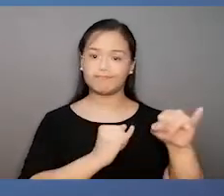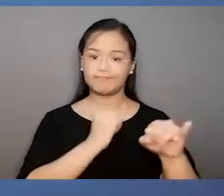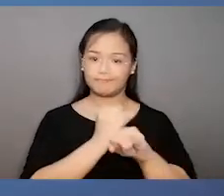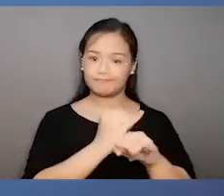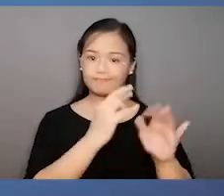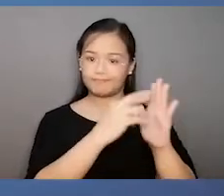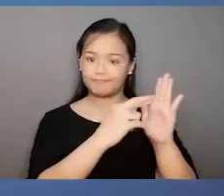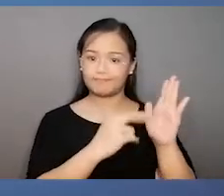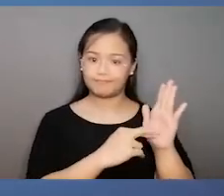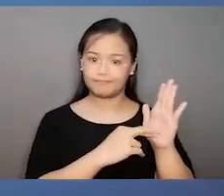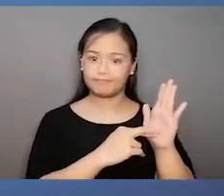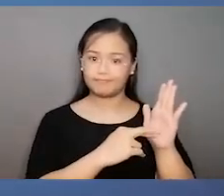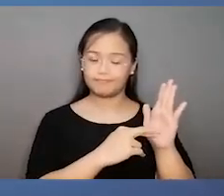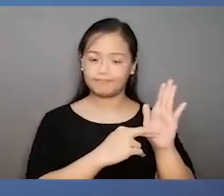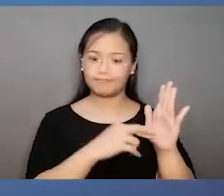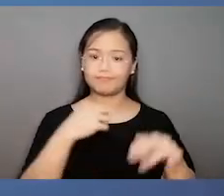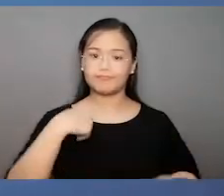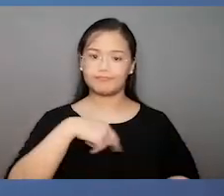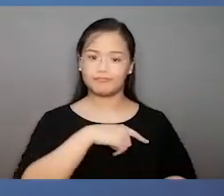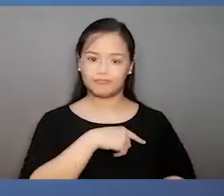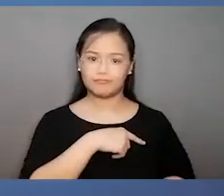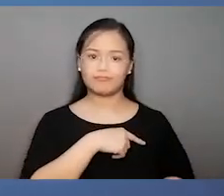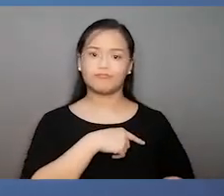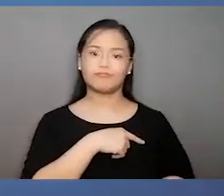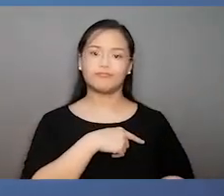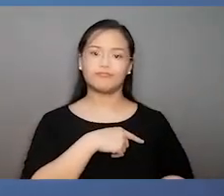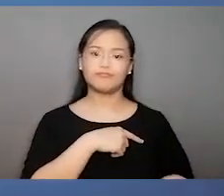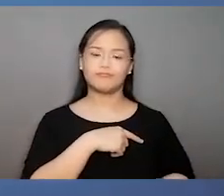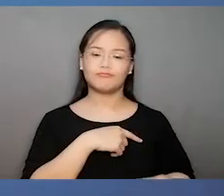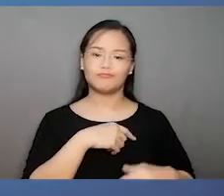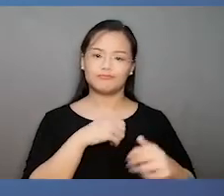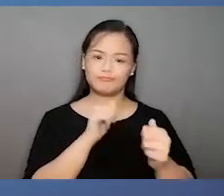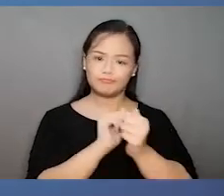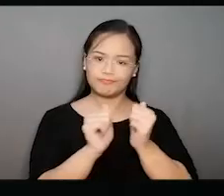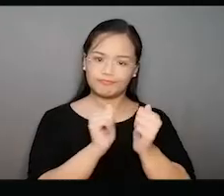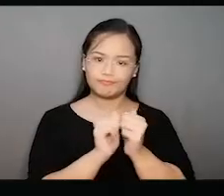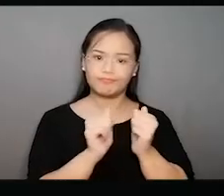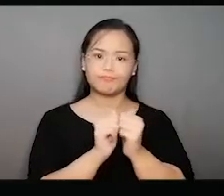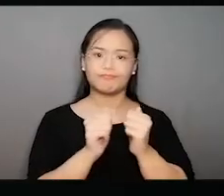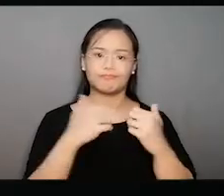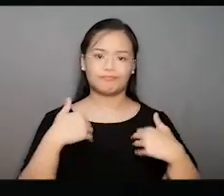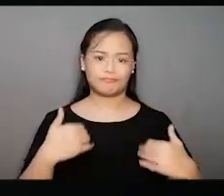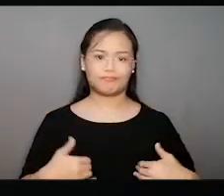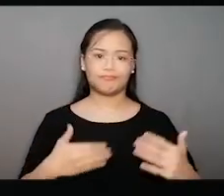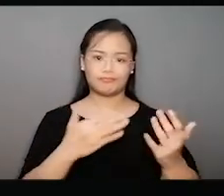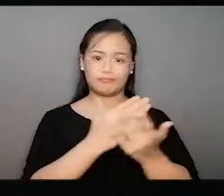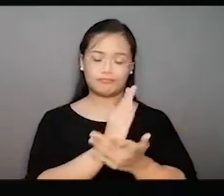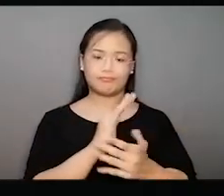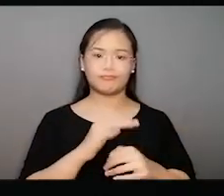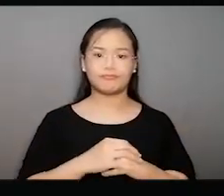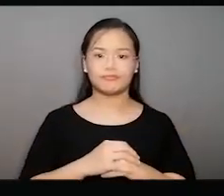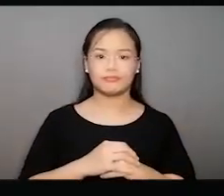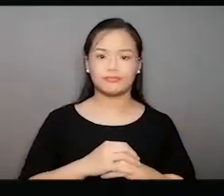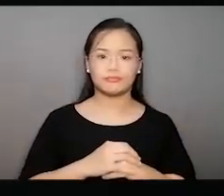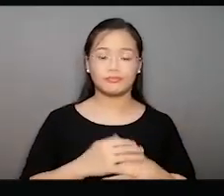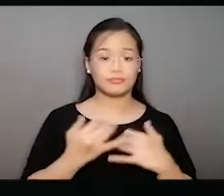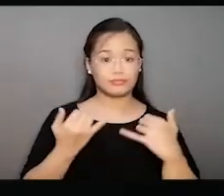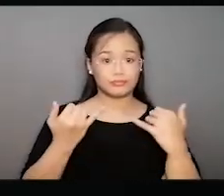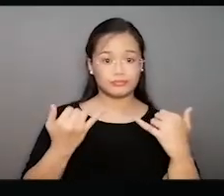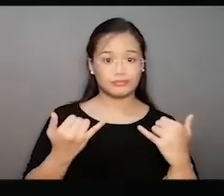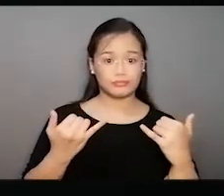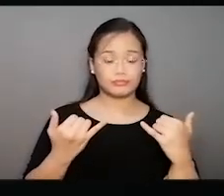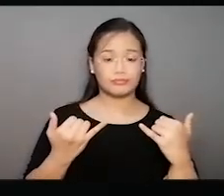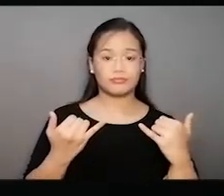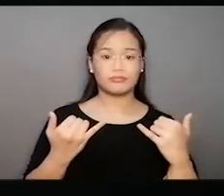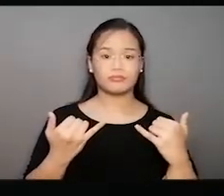standards to which we define human rights. Now, the state, as part